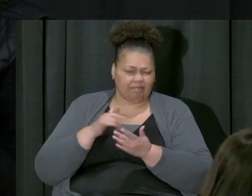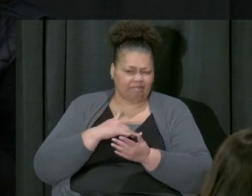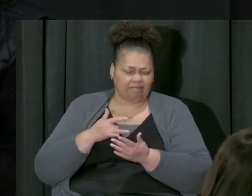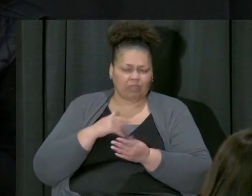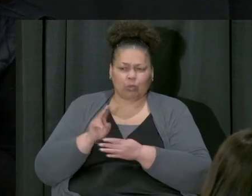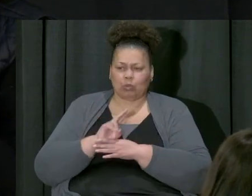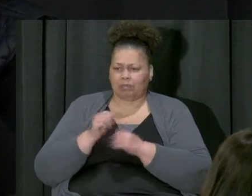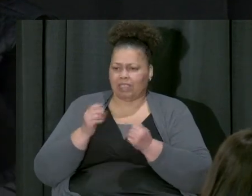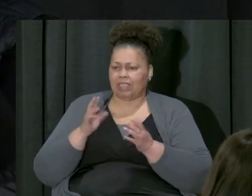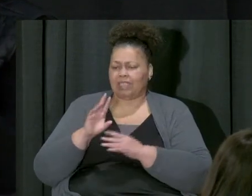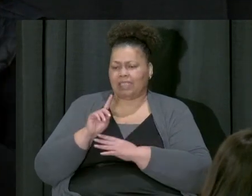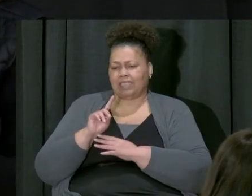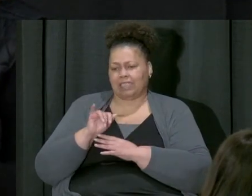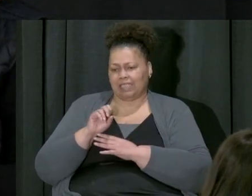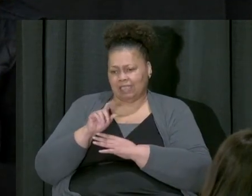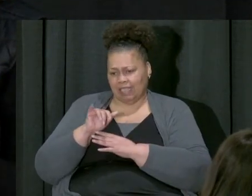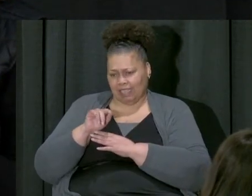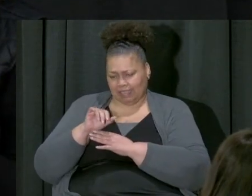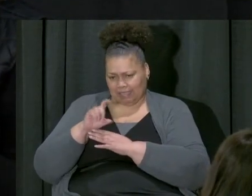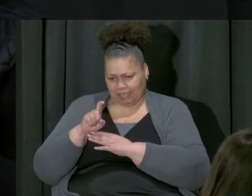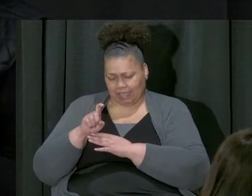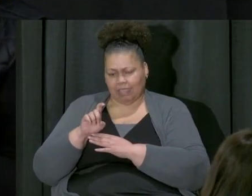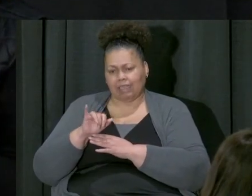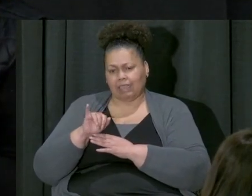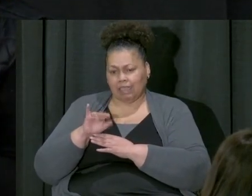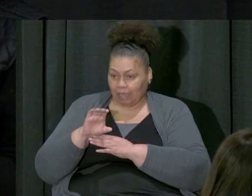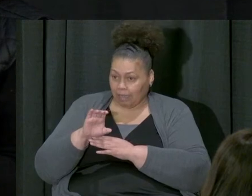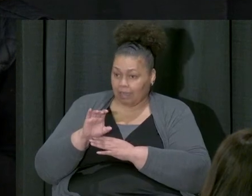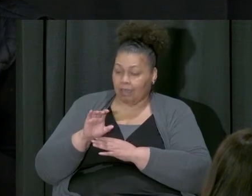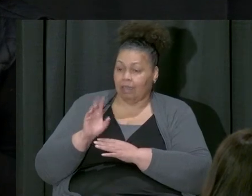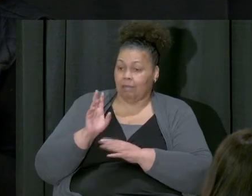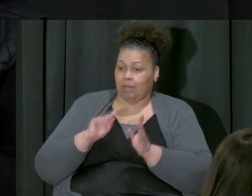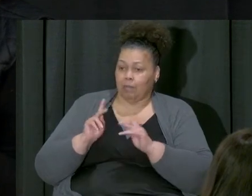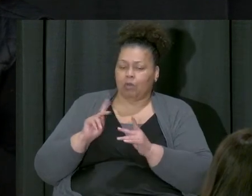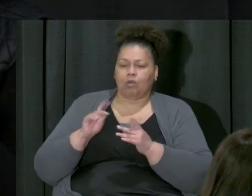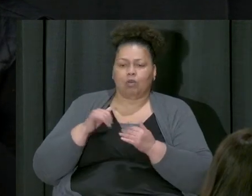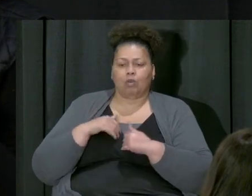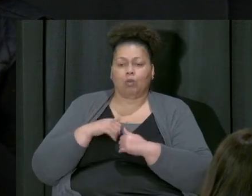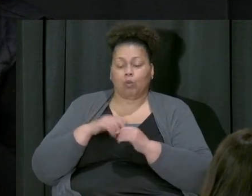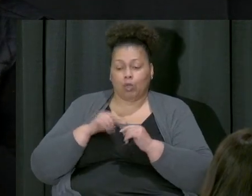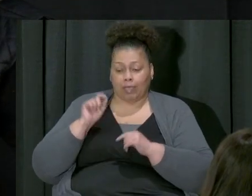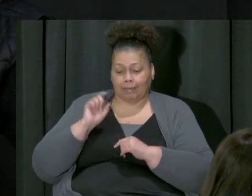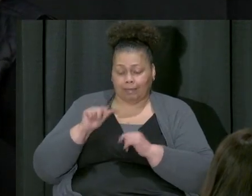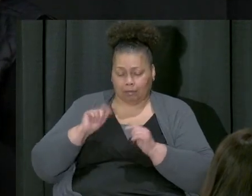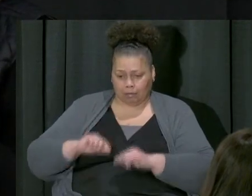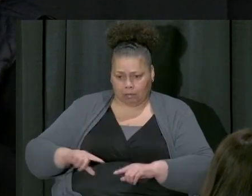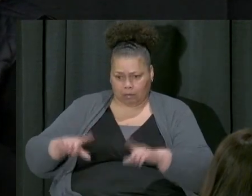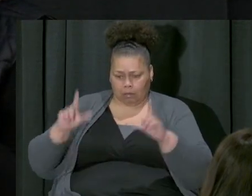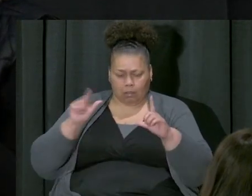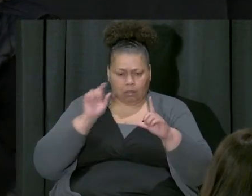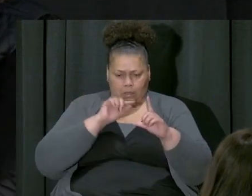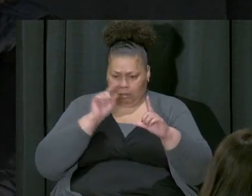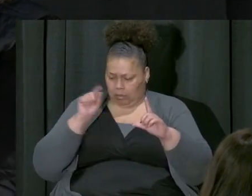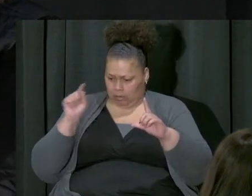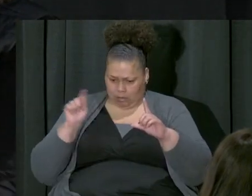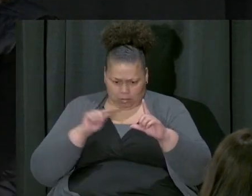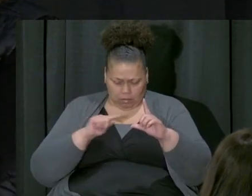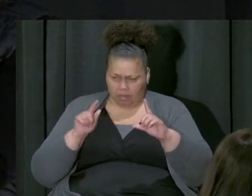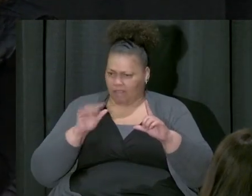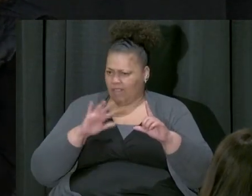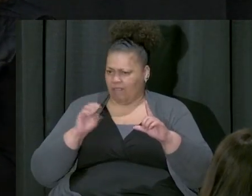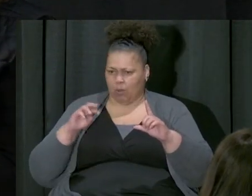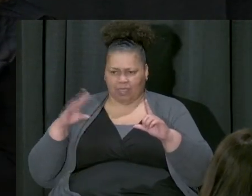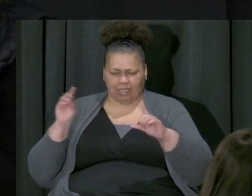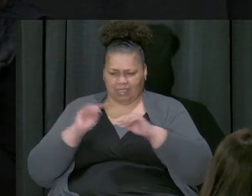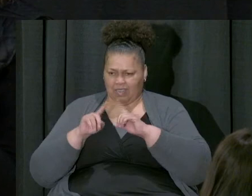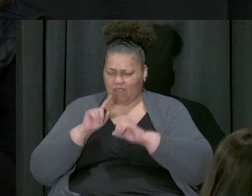use Open Dyslexic, and we have a list of five or six fonts that you can use, number one. Number two, I was telling you